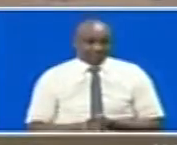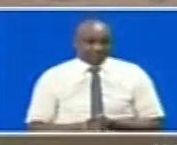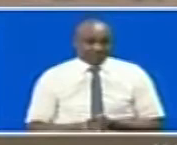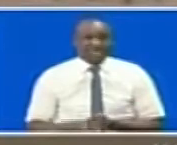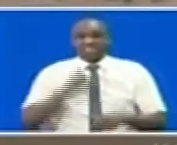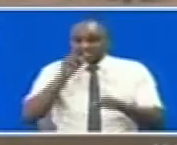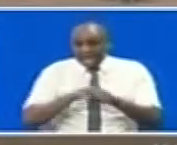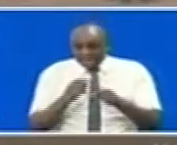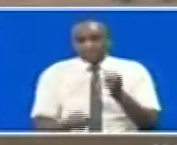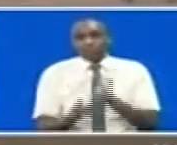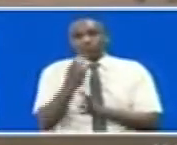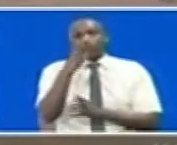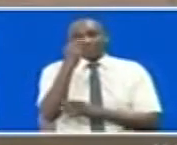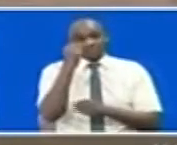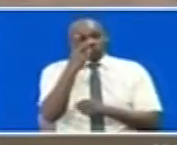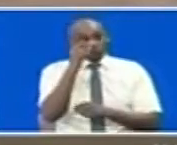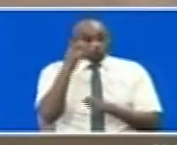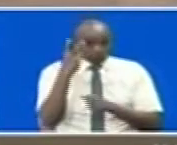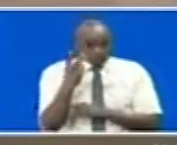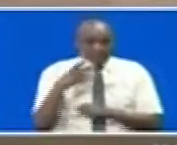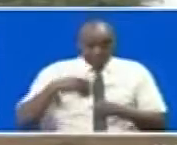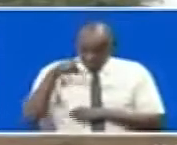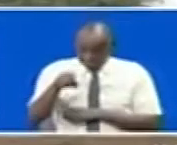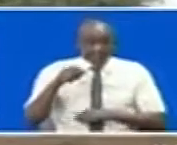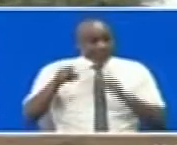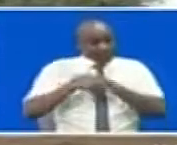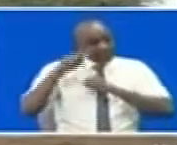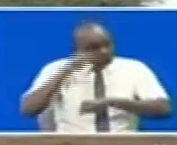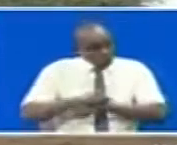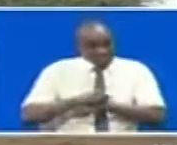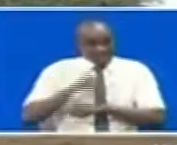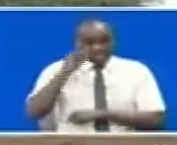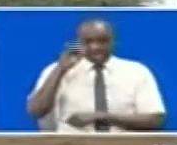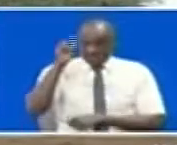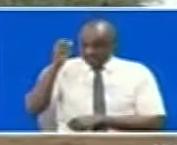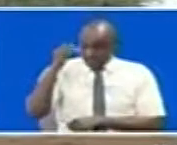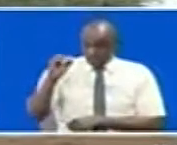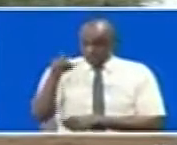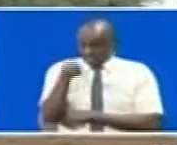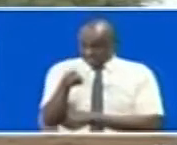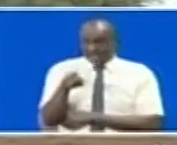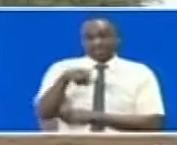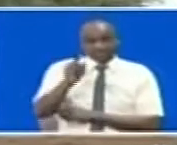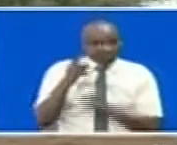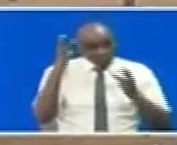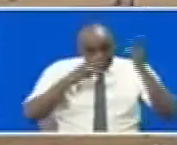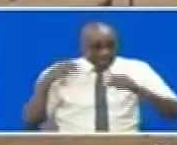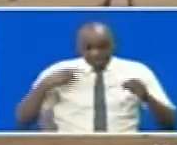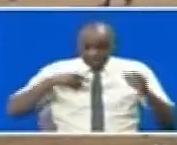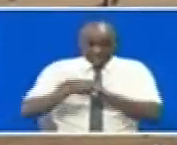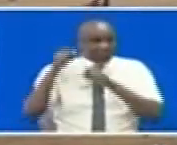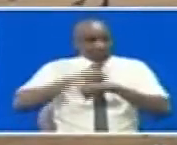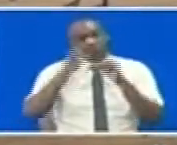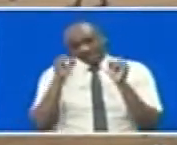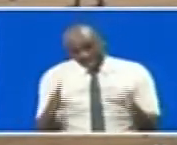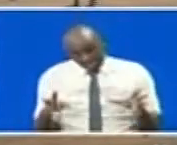Since its founding in 2002, pupils of Ilmao Primary School near Sultan Hamoud Kajiado have never worried about accessing their school